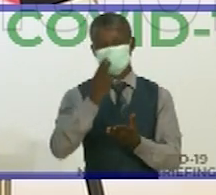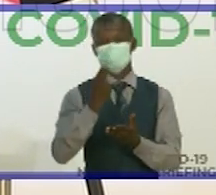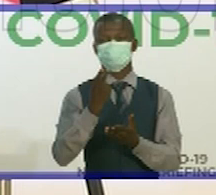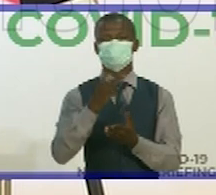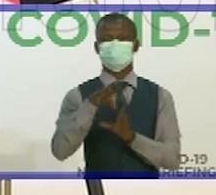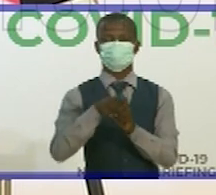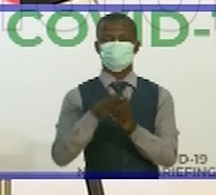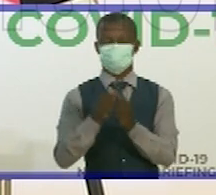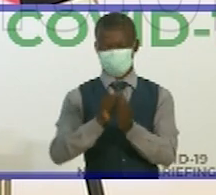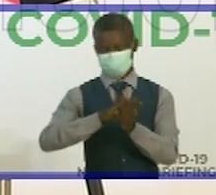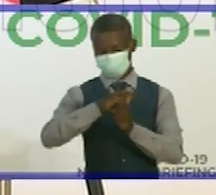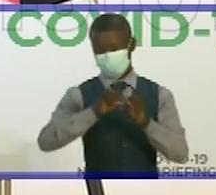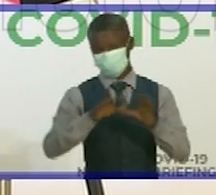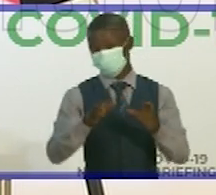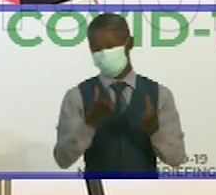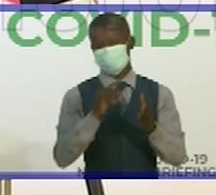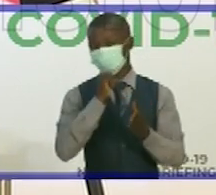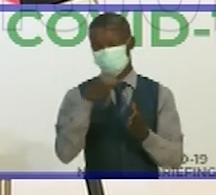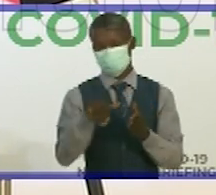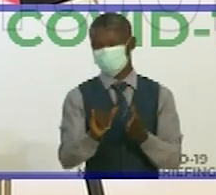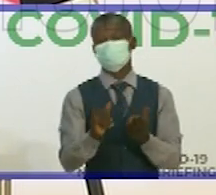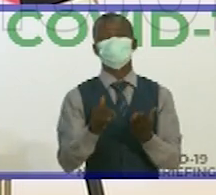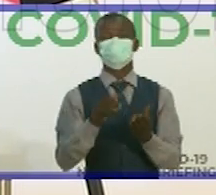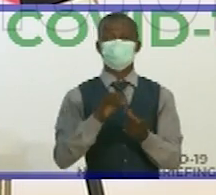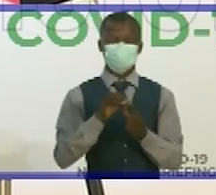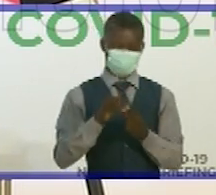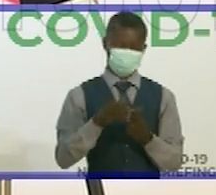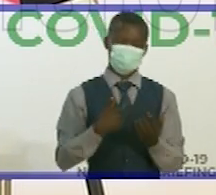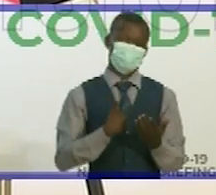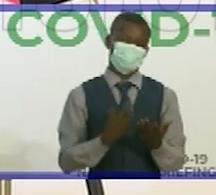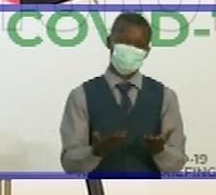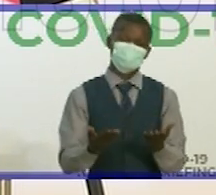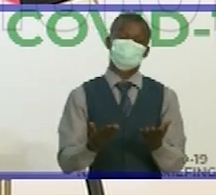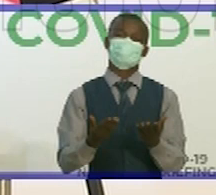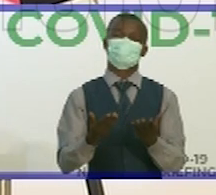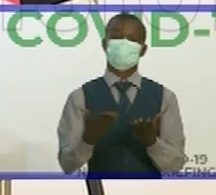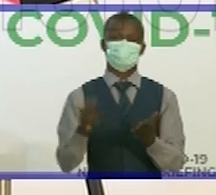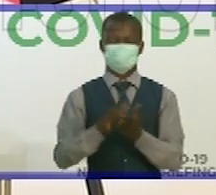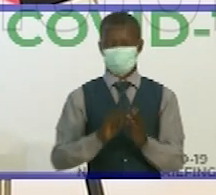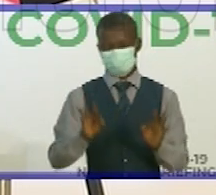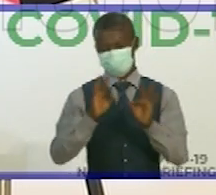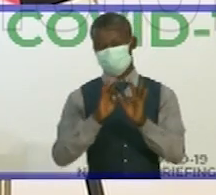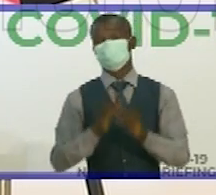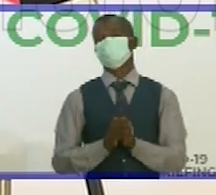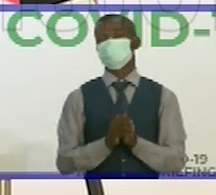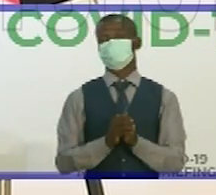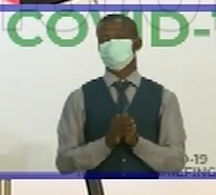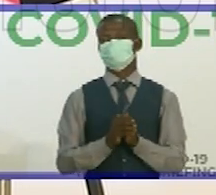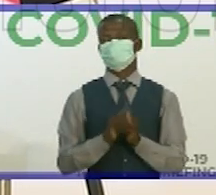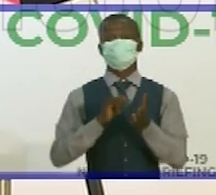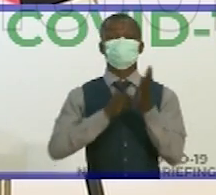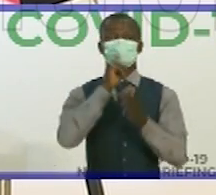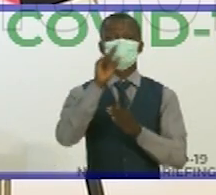not COVID exists and whether or not it is really a health issue. It is only